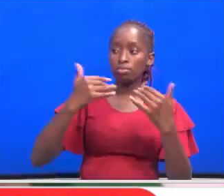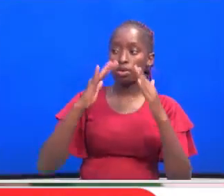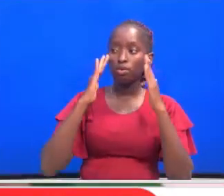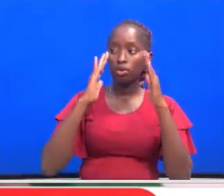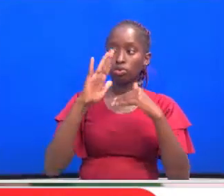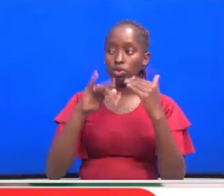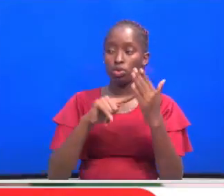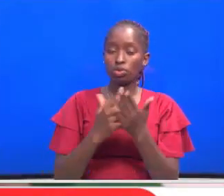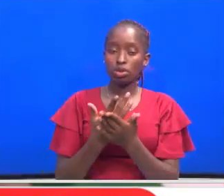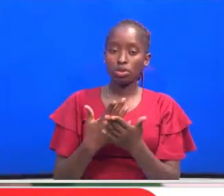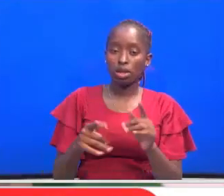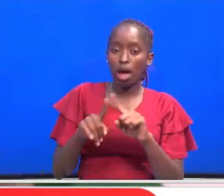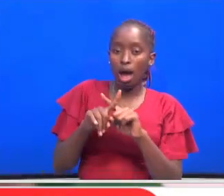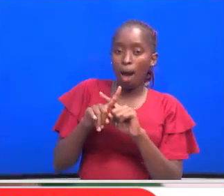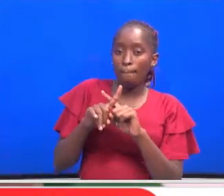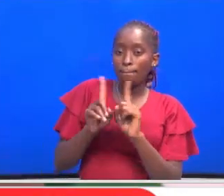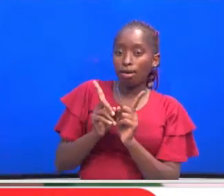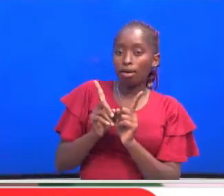But